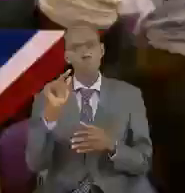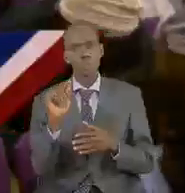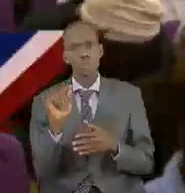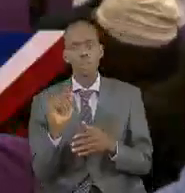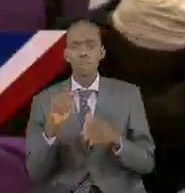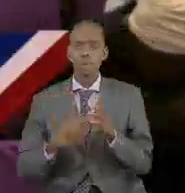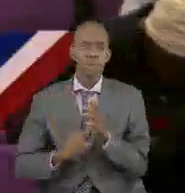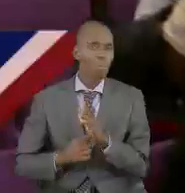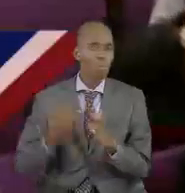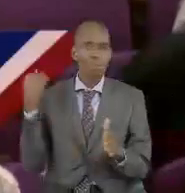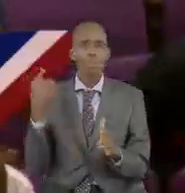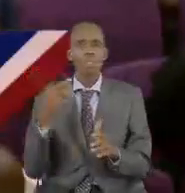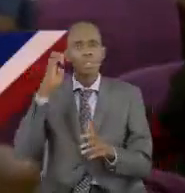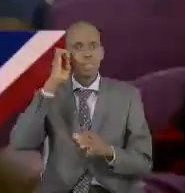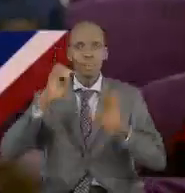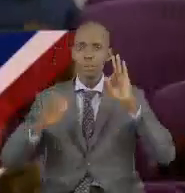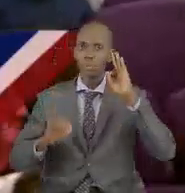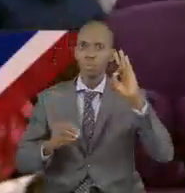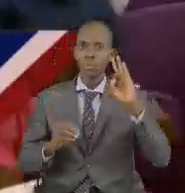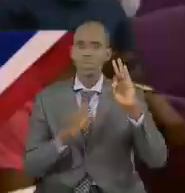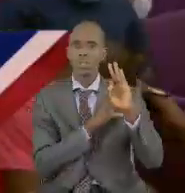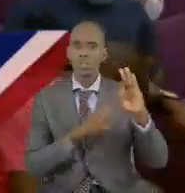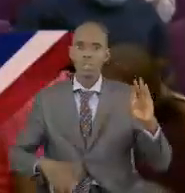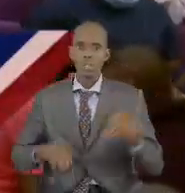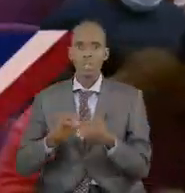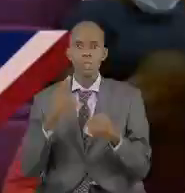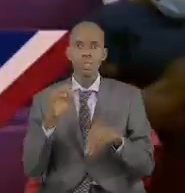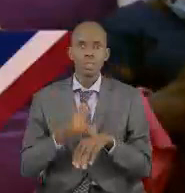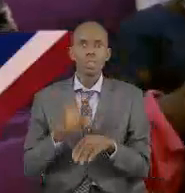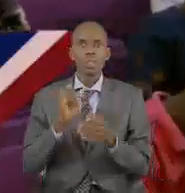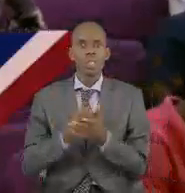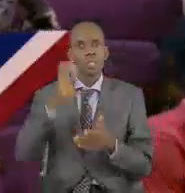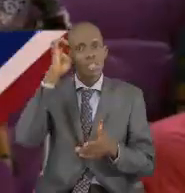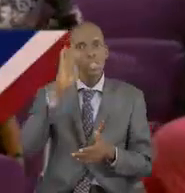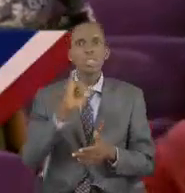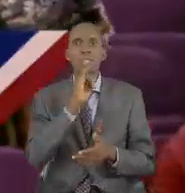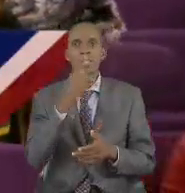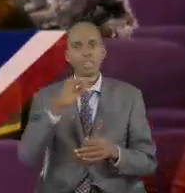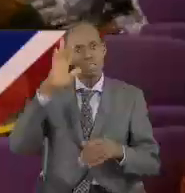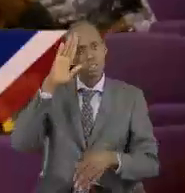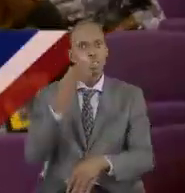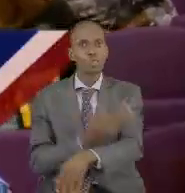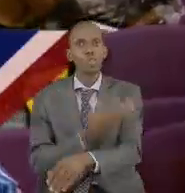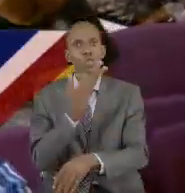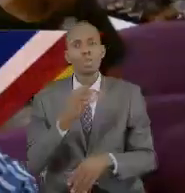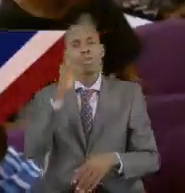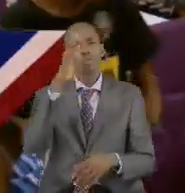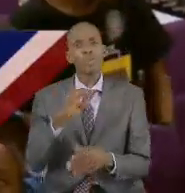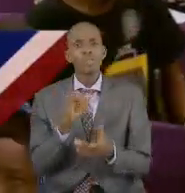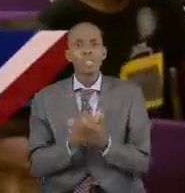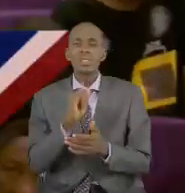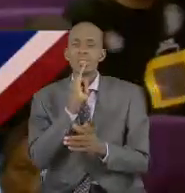the synagogues, that he is the Son of God. That's exactly the idea, that's exactly